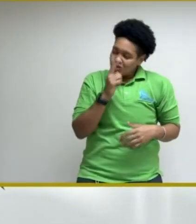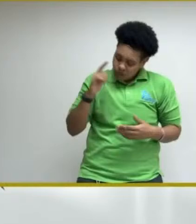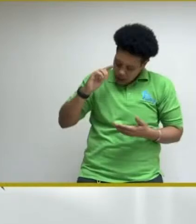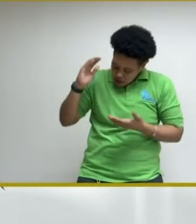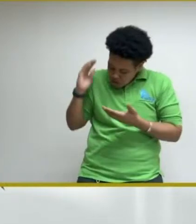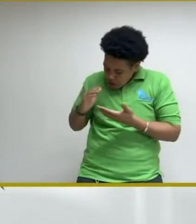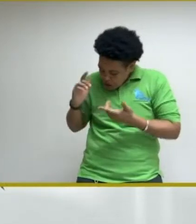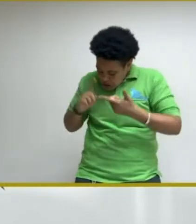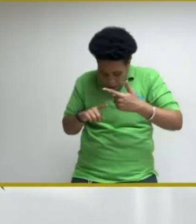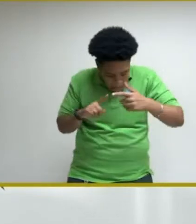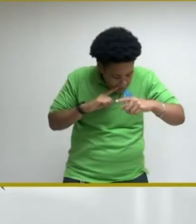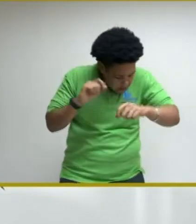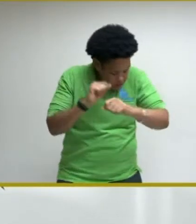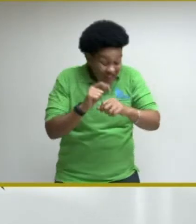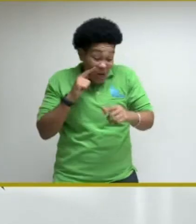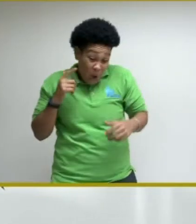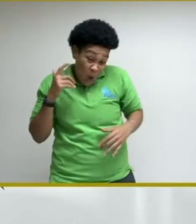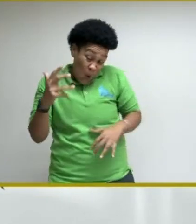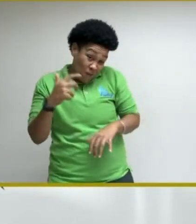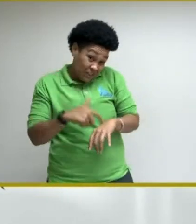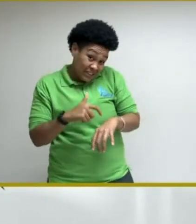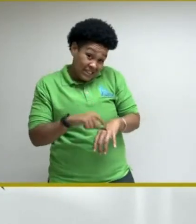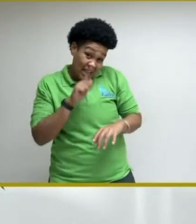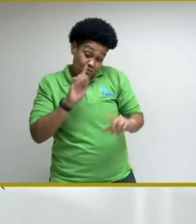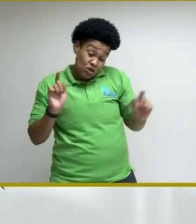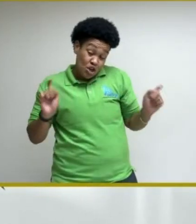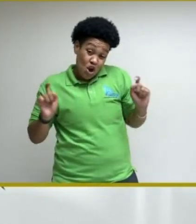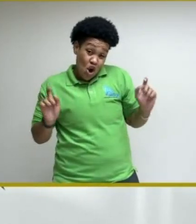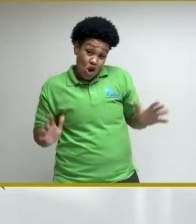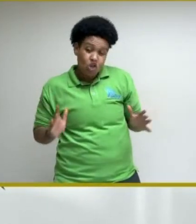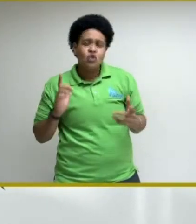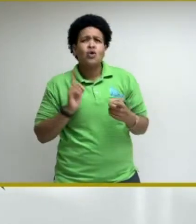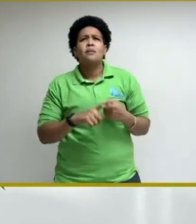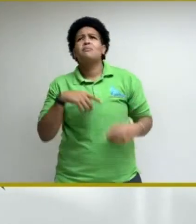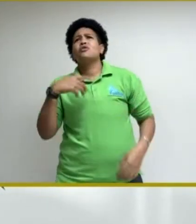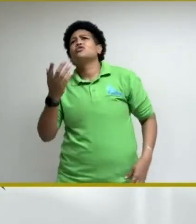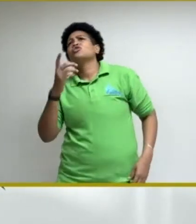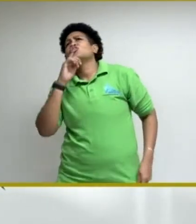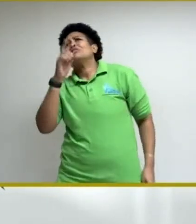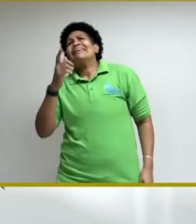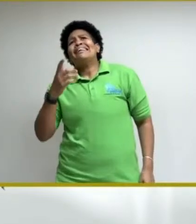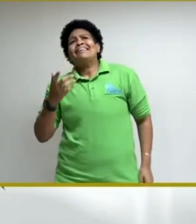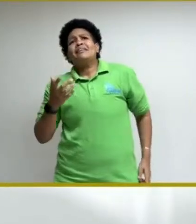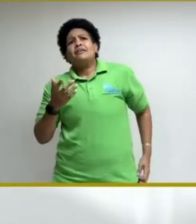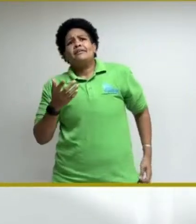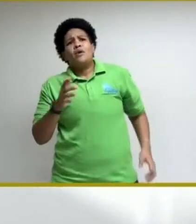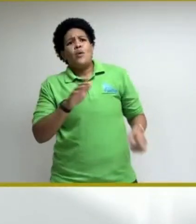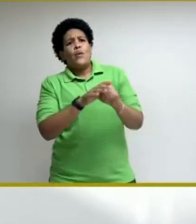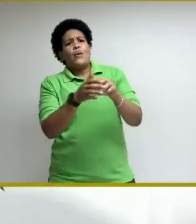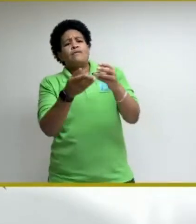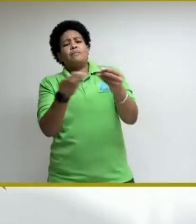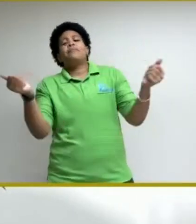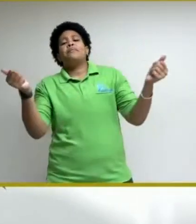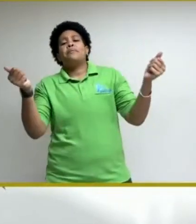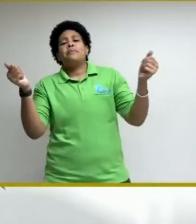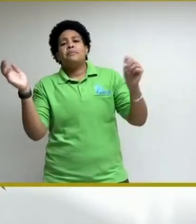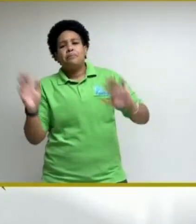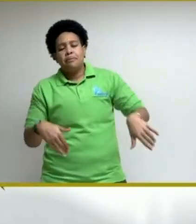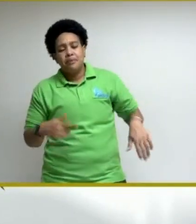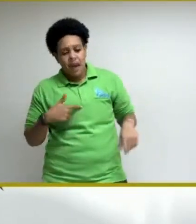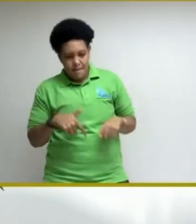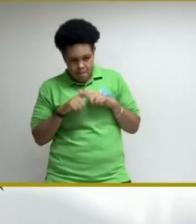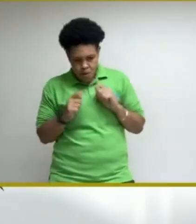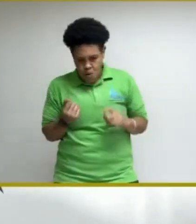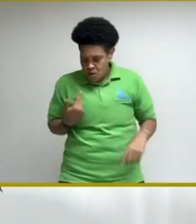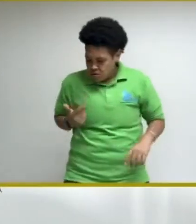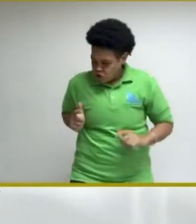reduction and ultimately, over time, control and extinction. I'm going to just break here and ask the